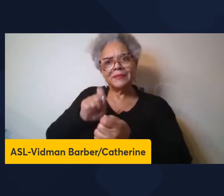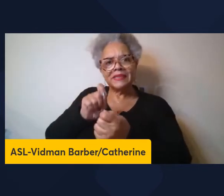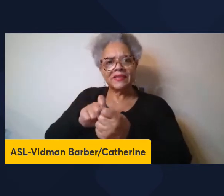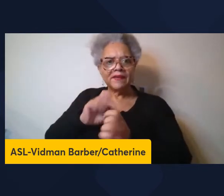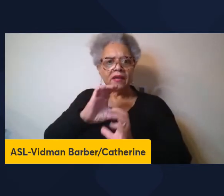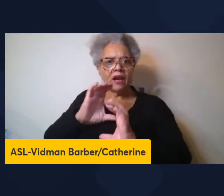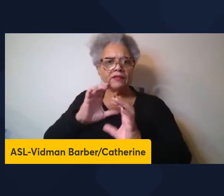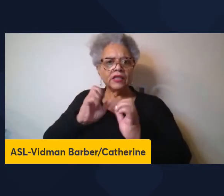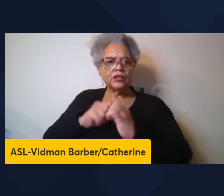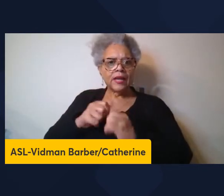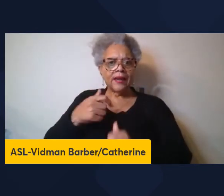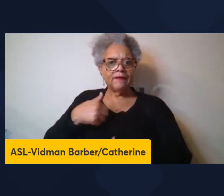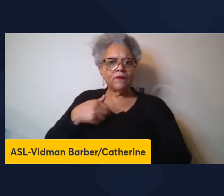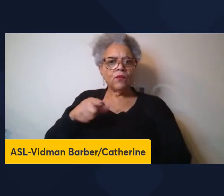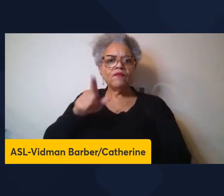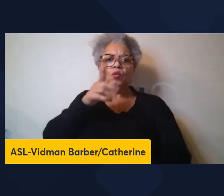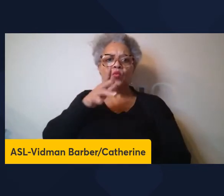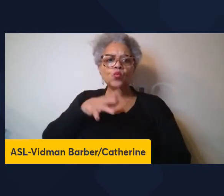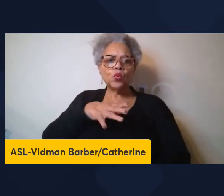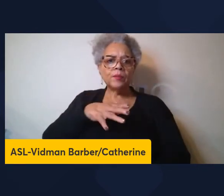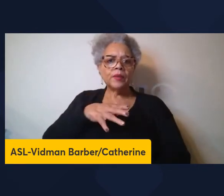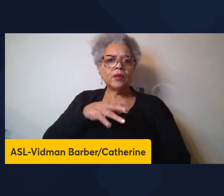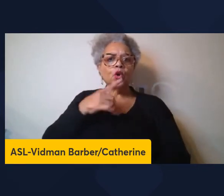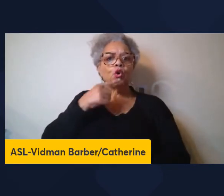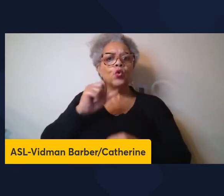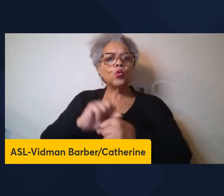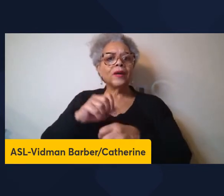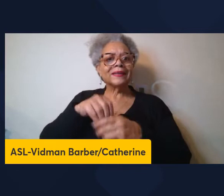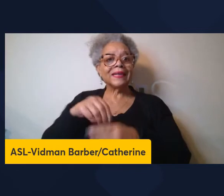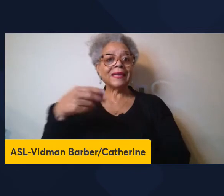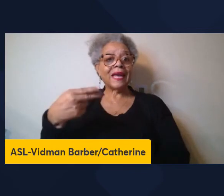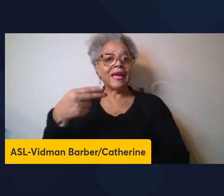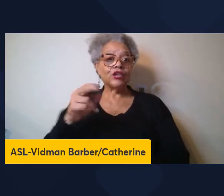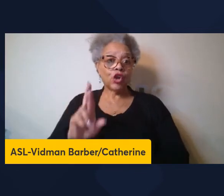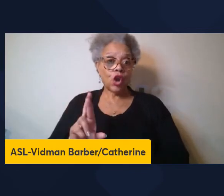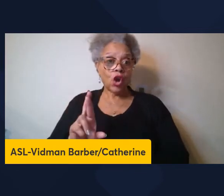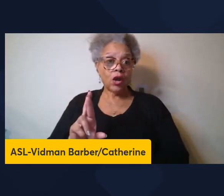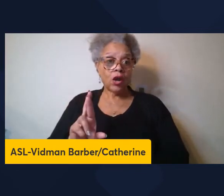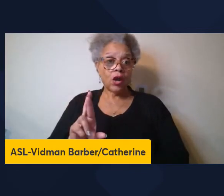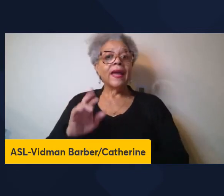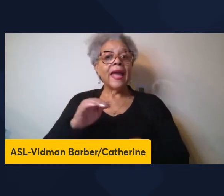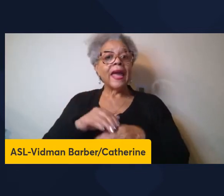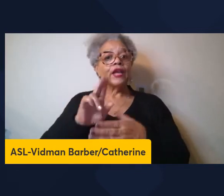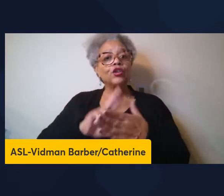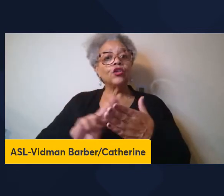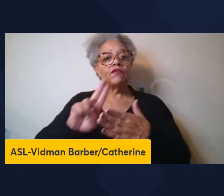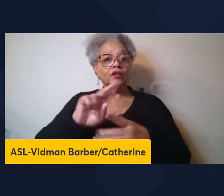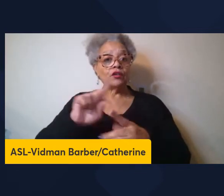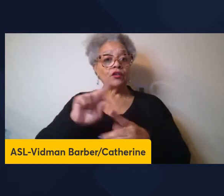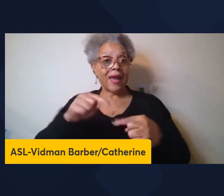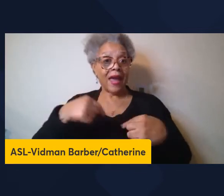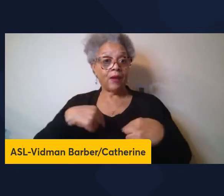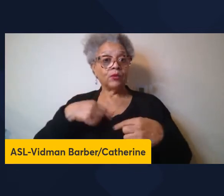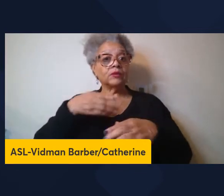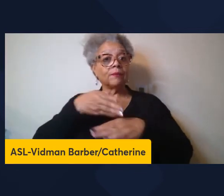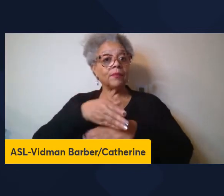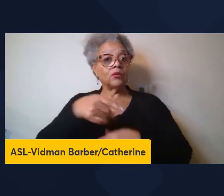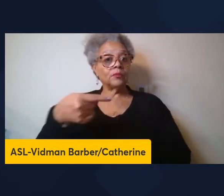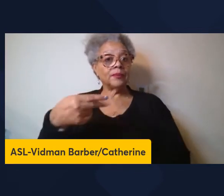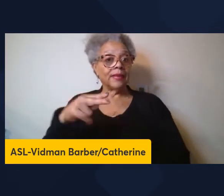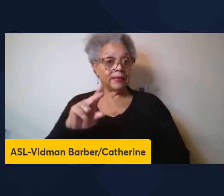had with a woman who worked in HR, human resources, at the university where I was a postdoc, and she